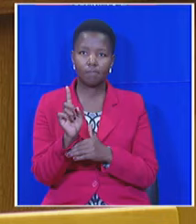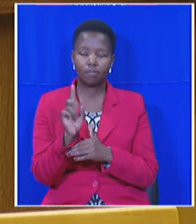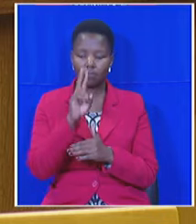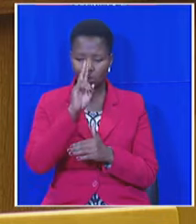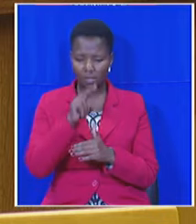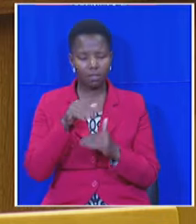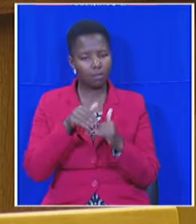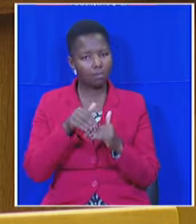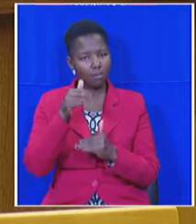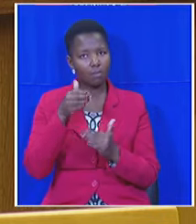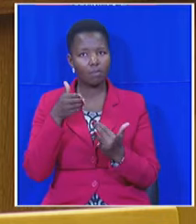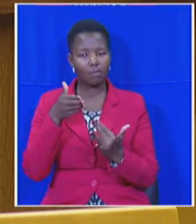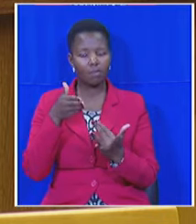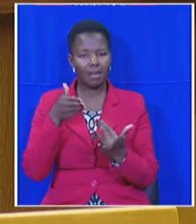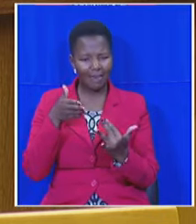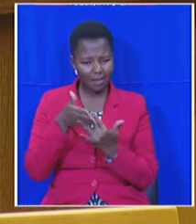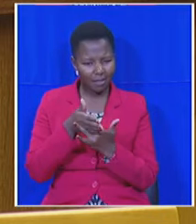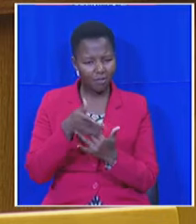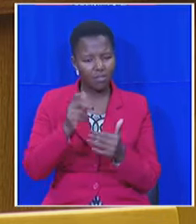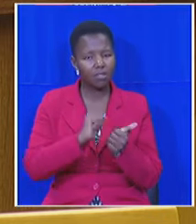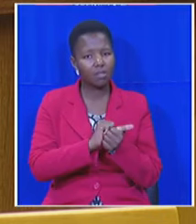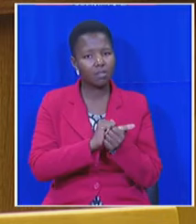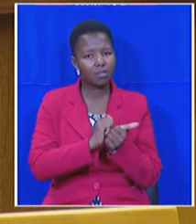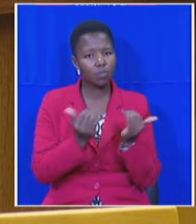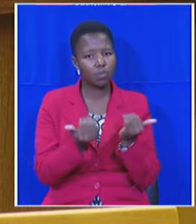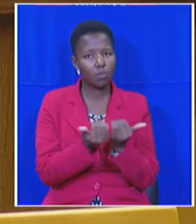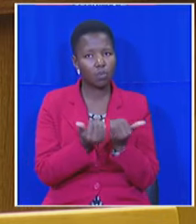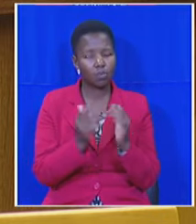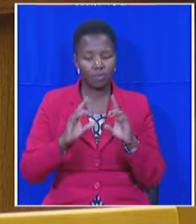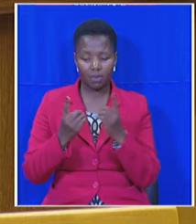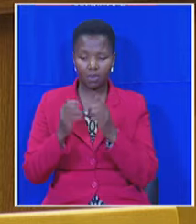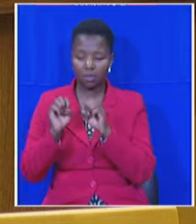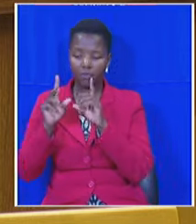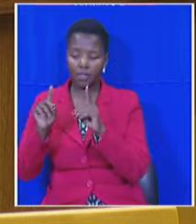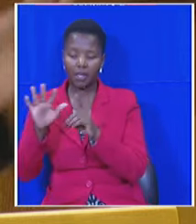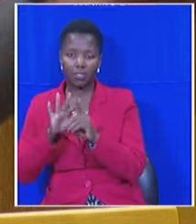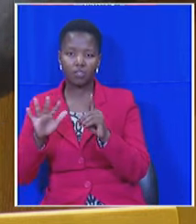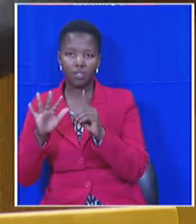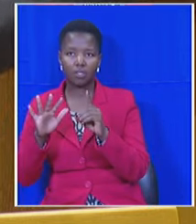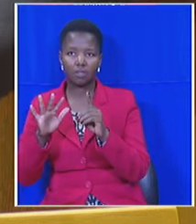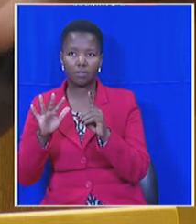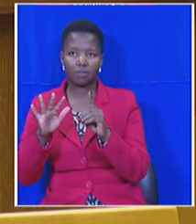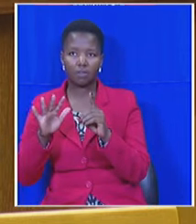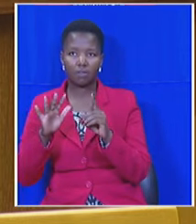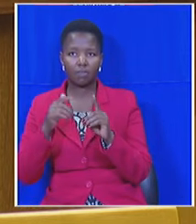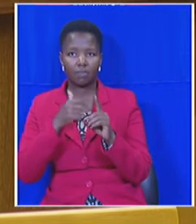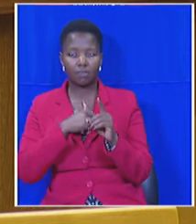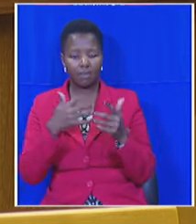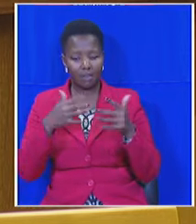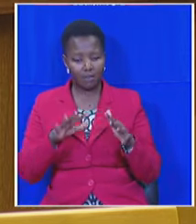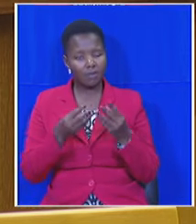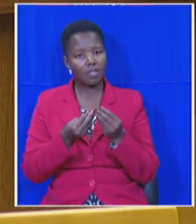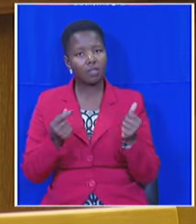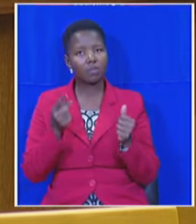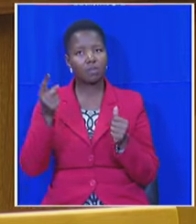with regards to the schools, the Department of Basic Education, because what we find is, I've been addressing some of the youth